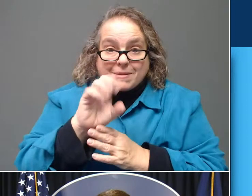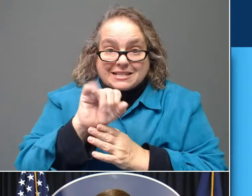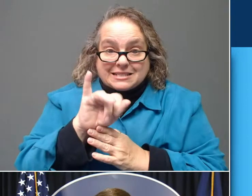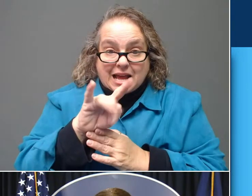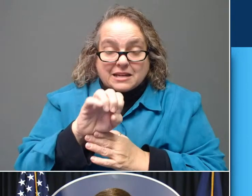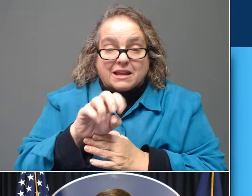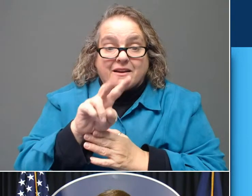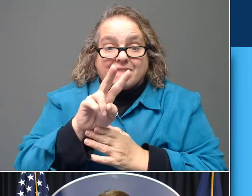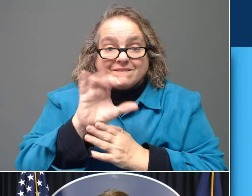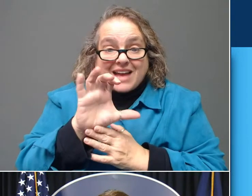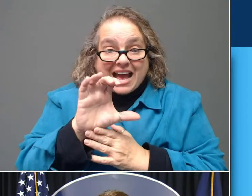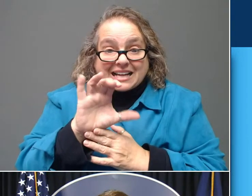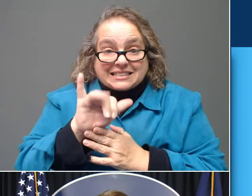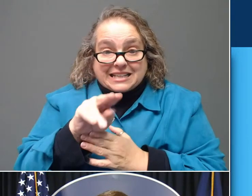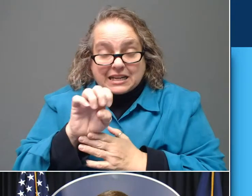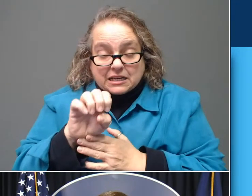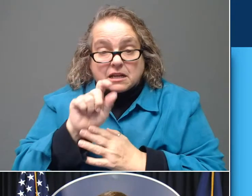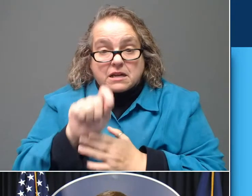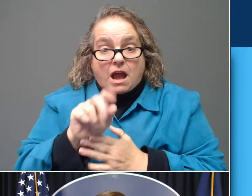vaccine.ky.gov, and a hotline,